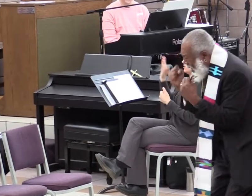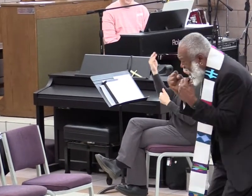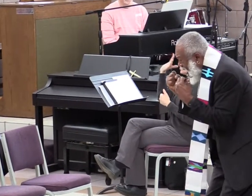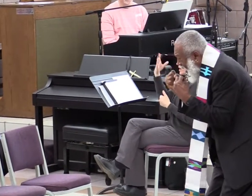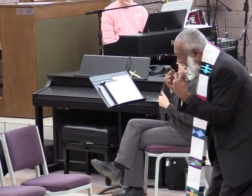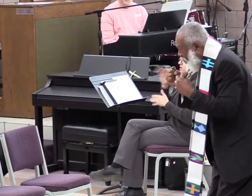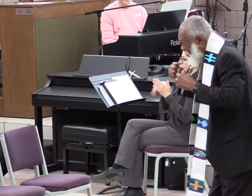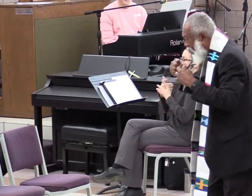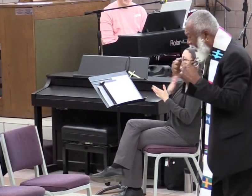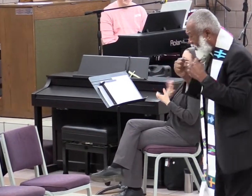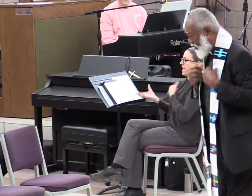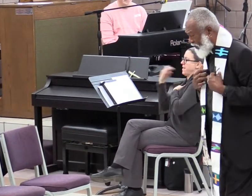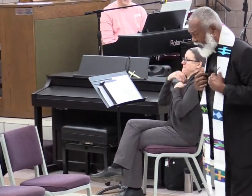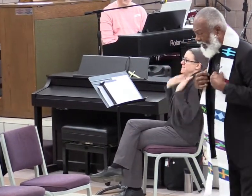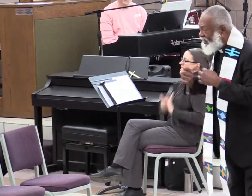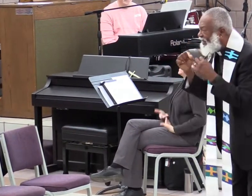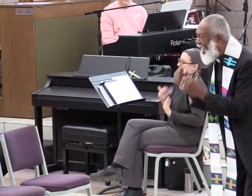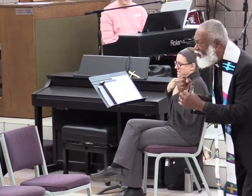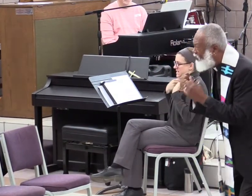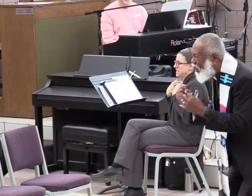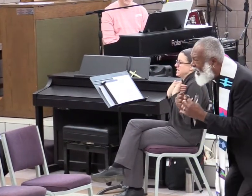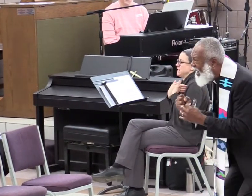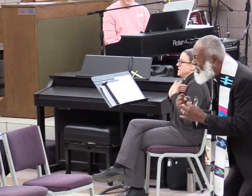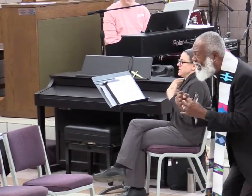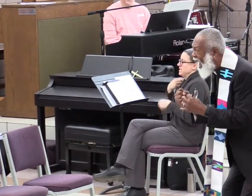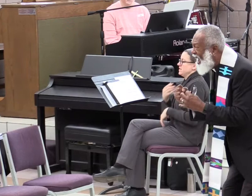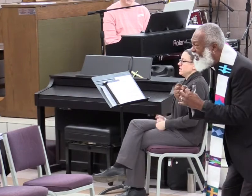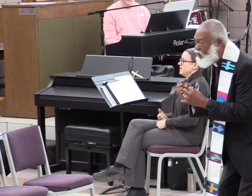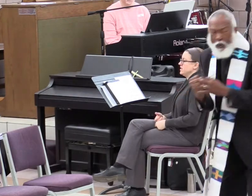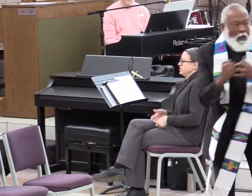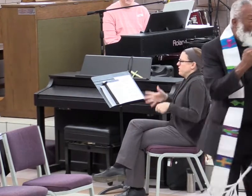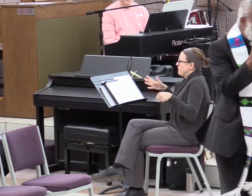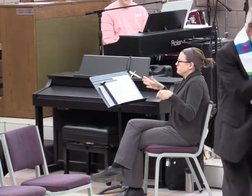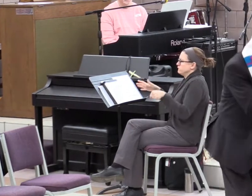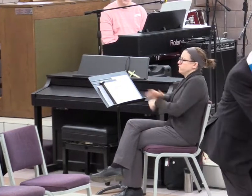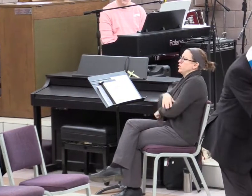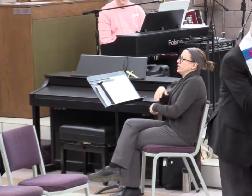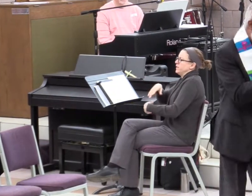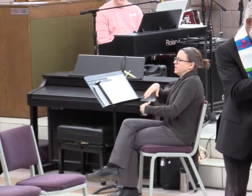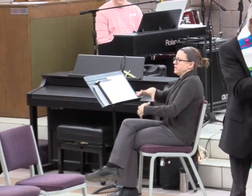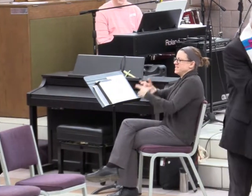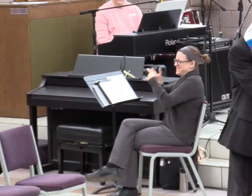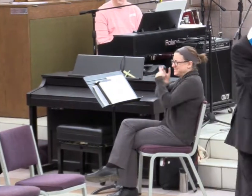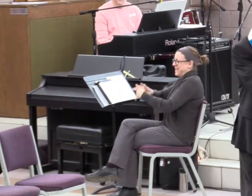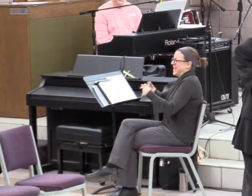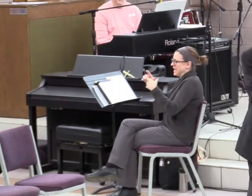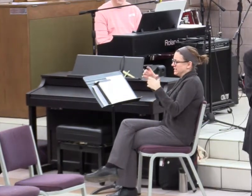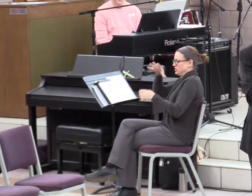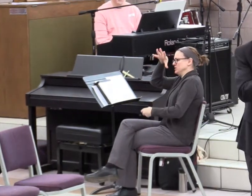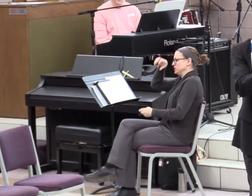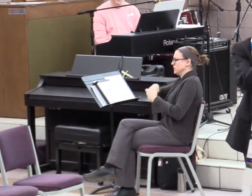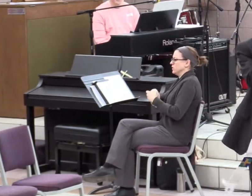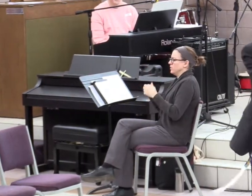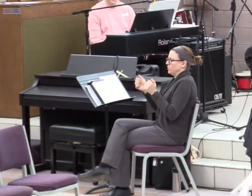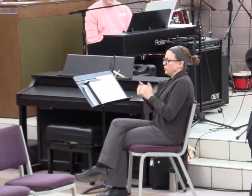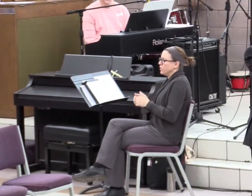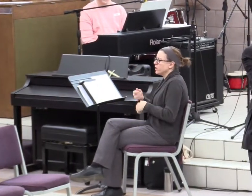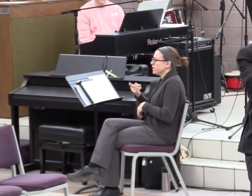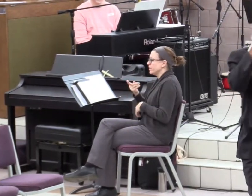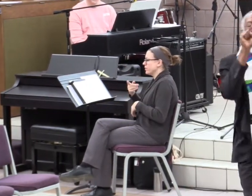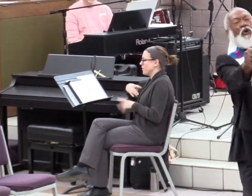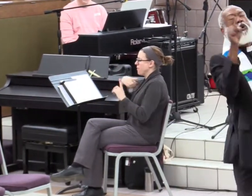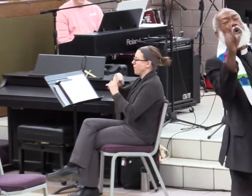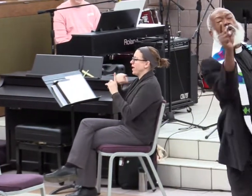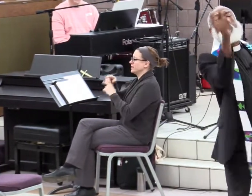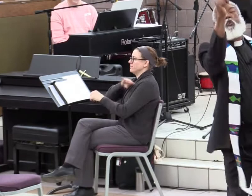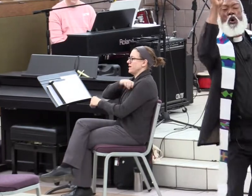my being is fully engaged with proactive energy to make sure